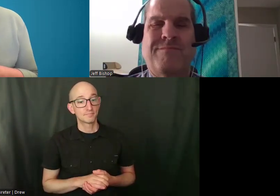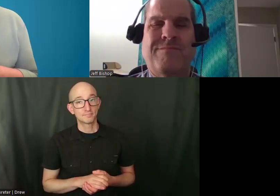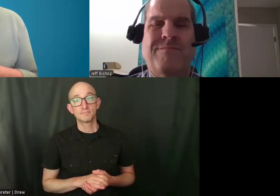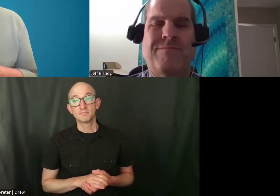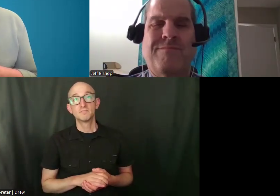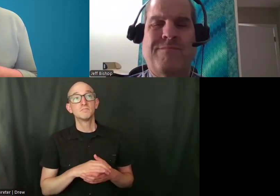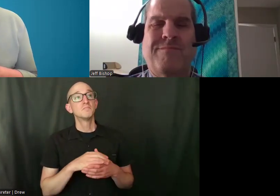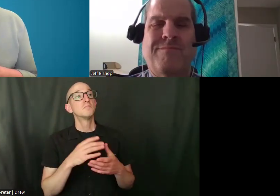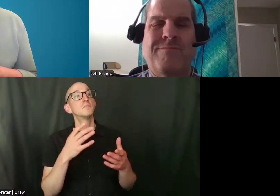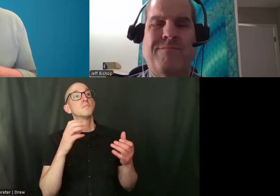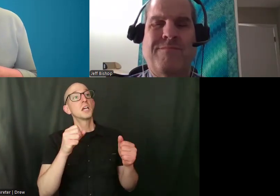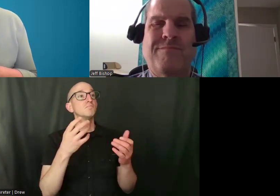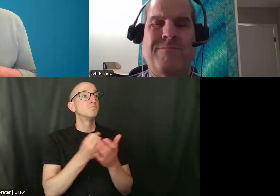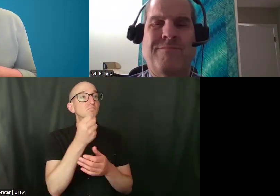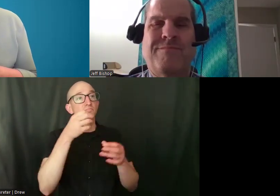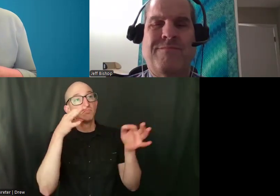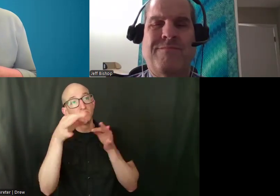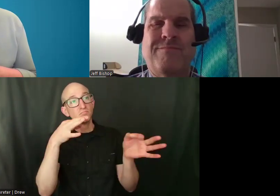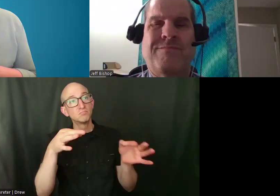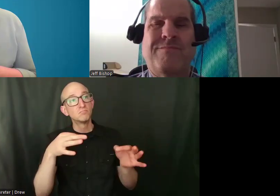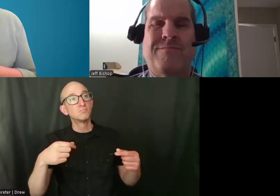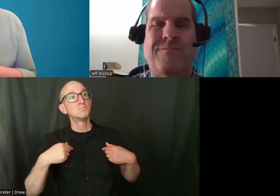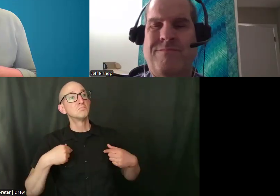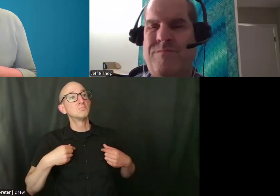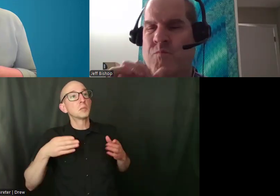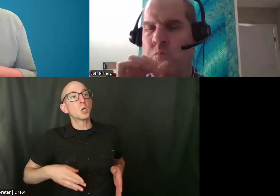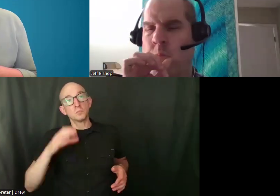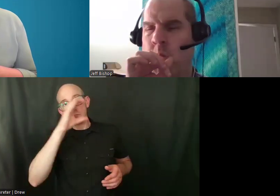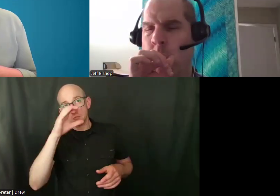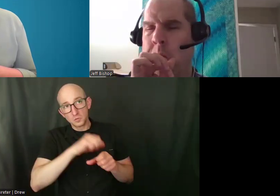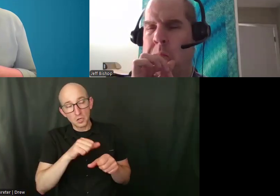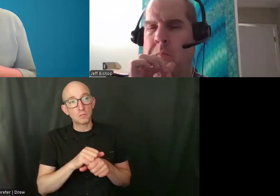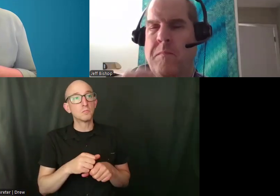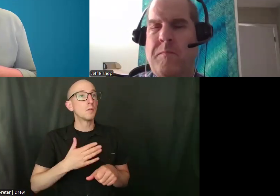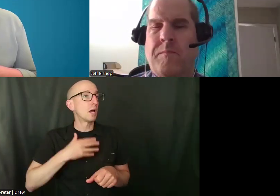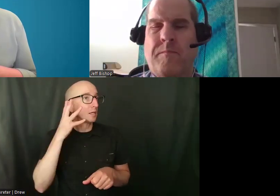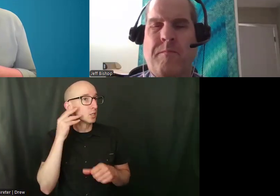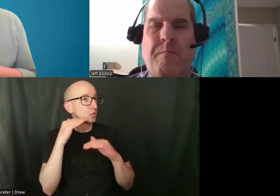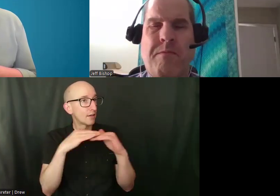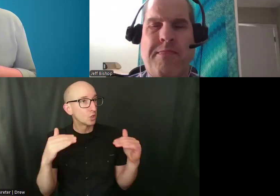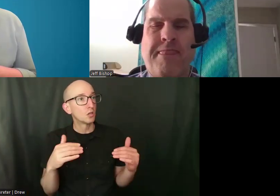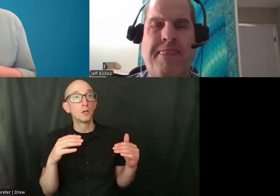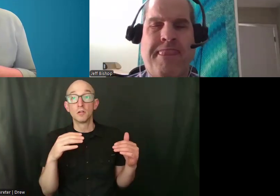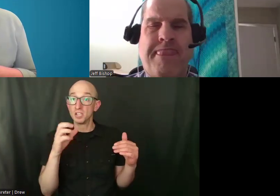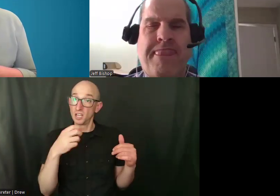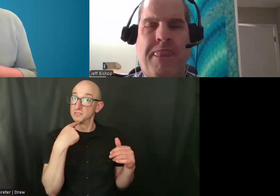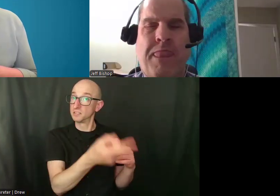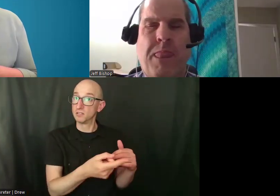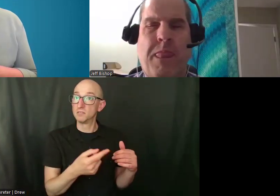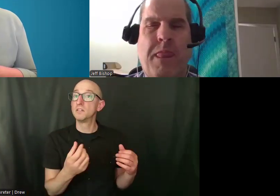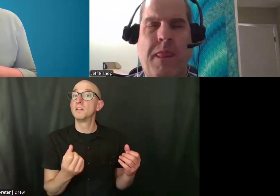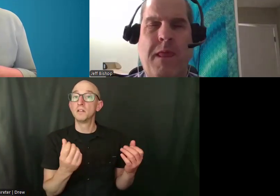about maybe from your experience level. You could talk about like what level of experience or how